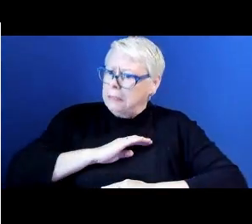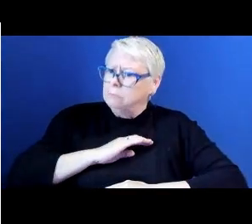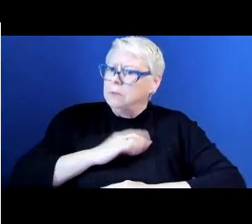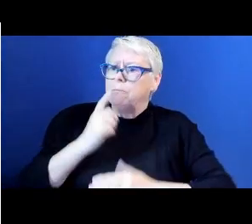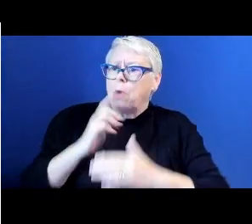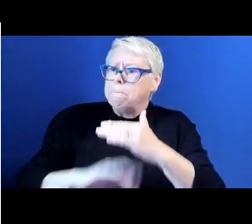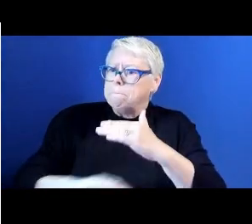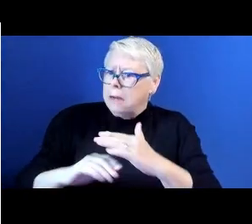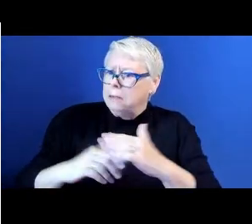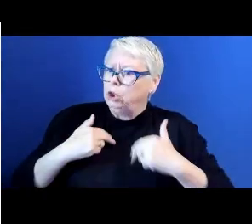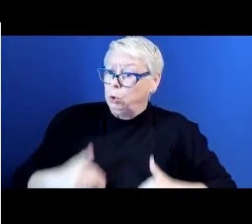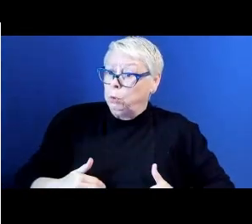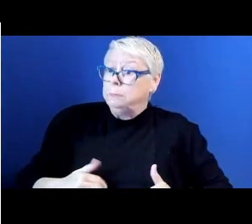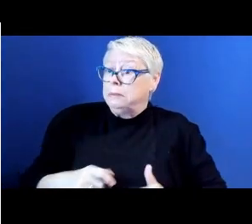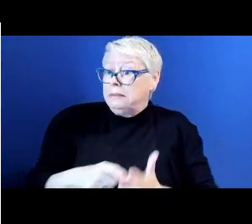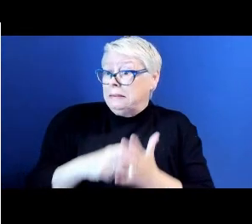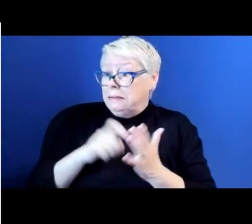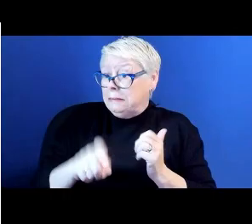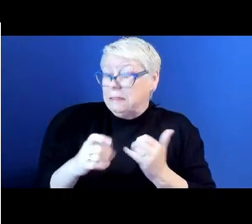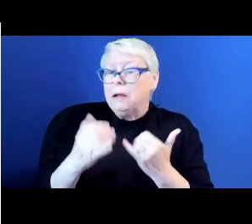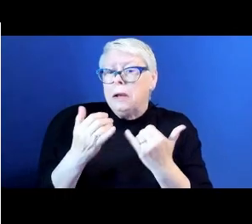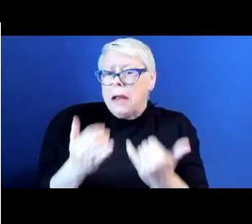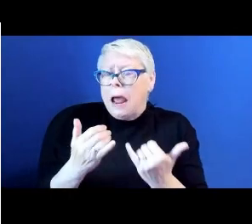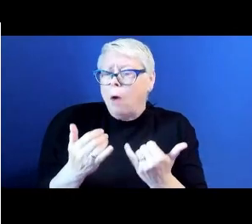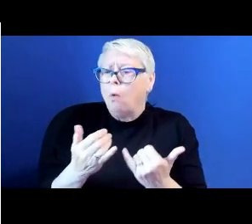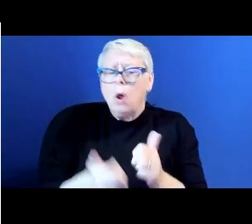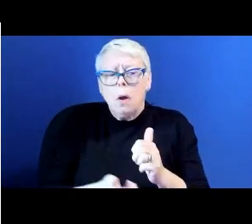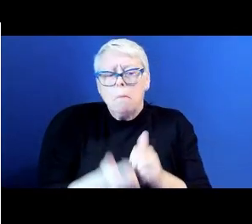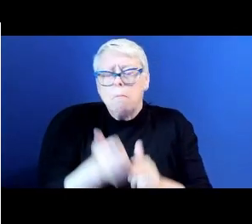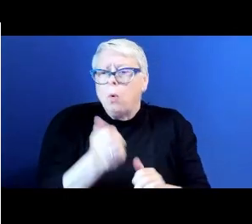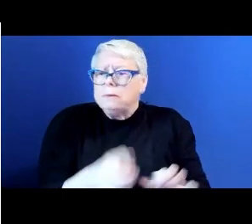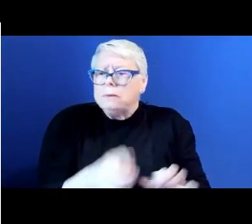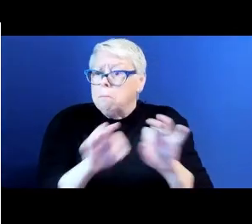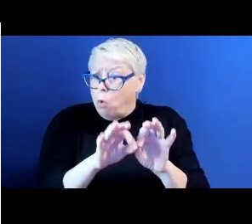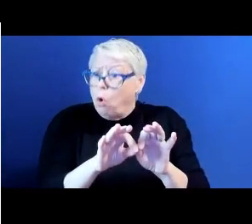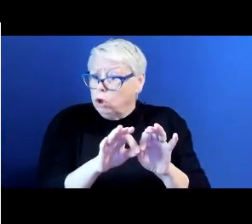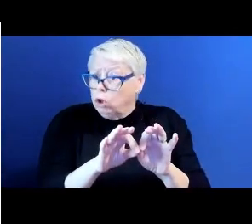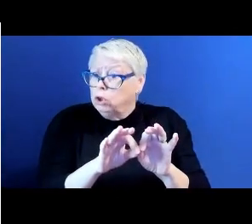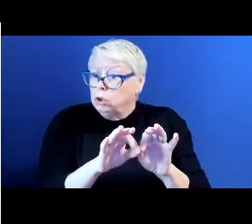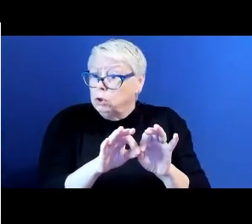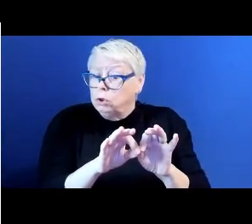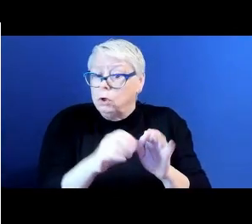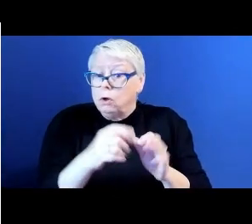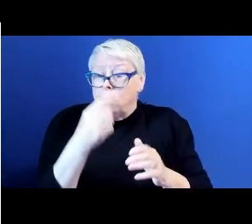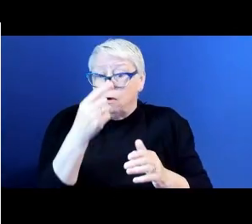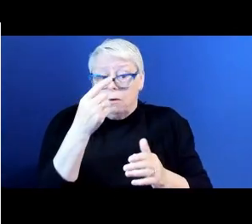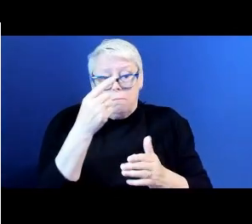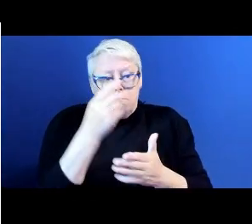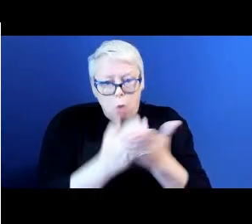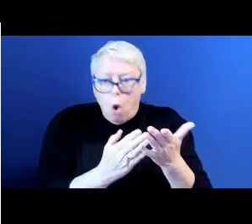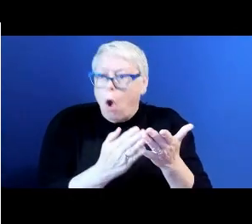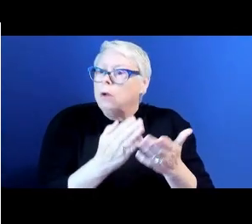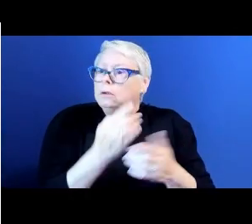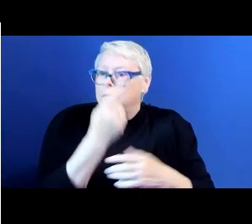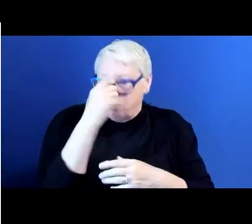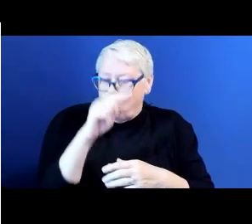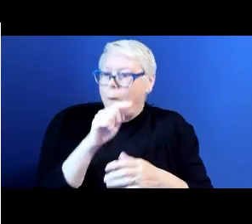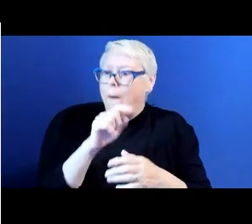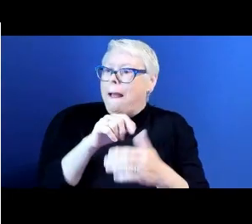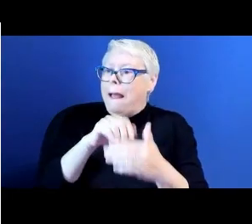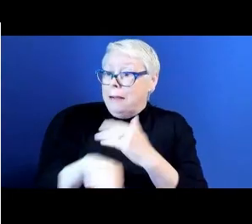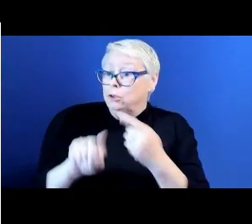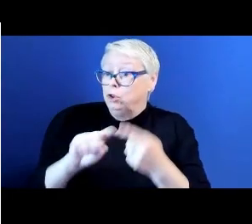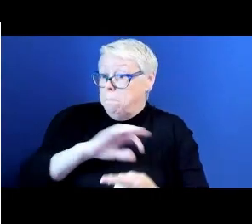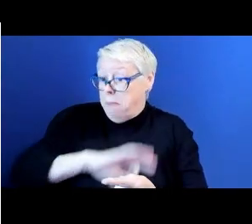needs. Let's highlight some of the most important aspects to the access of the access to benefits.